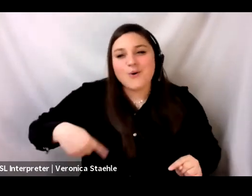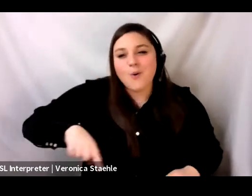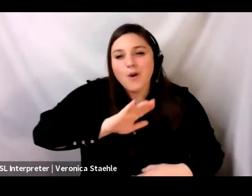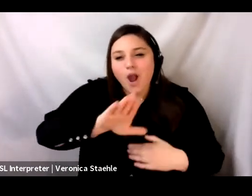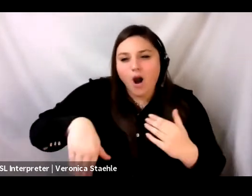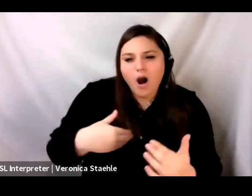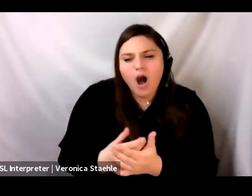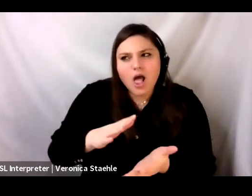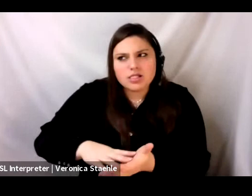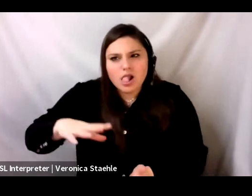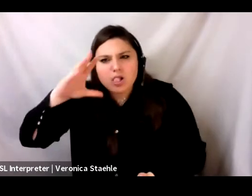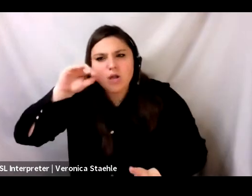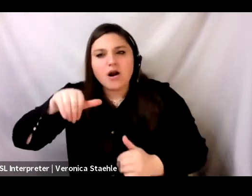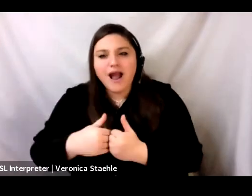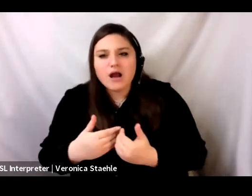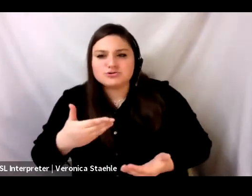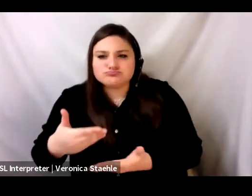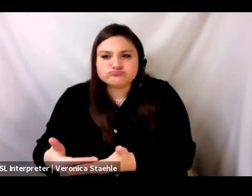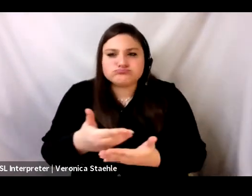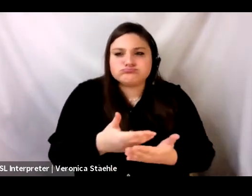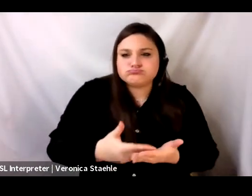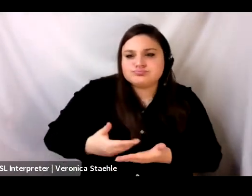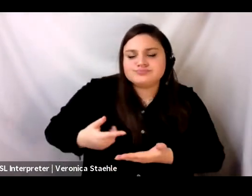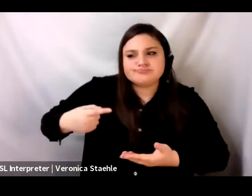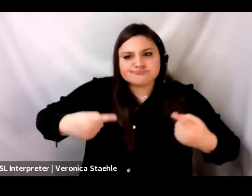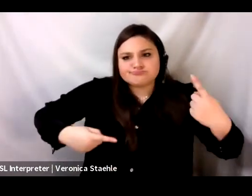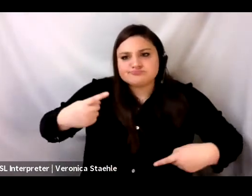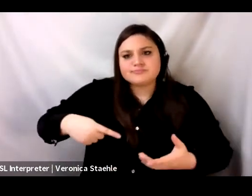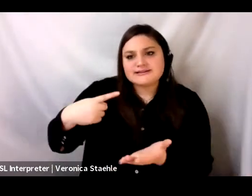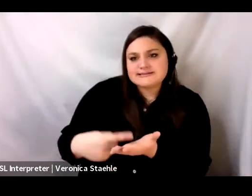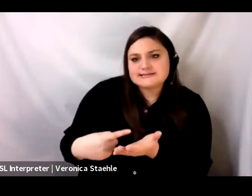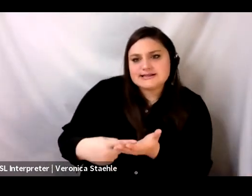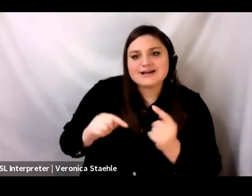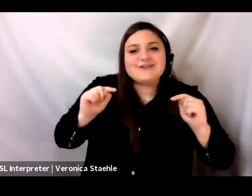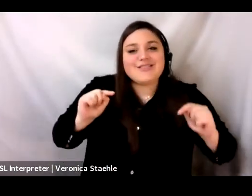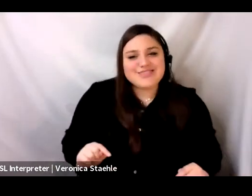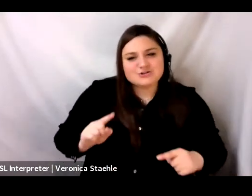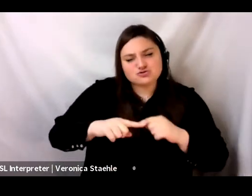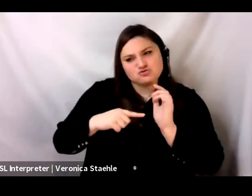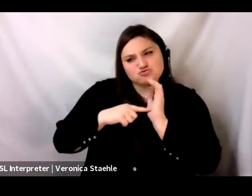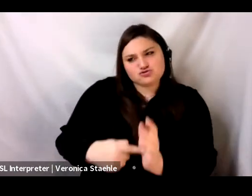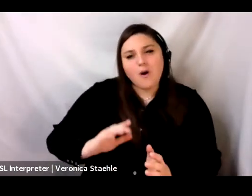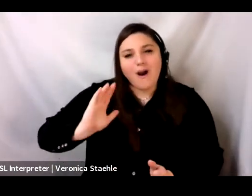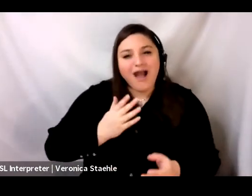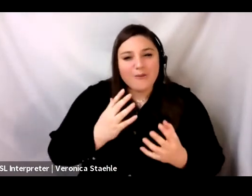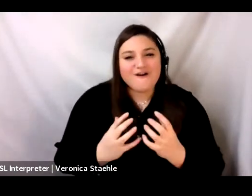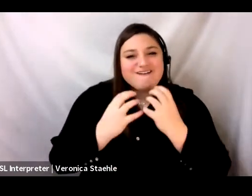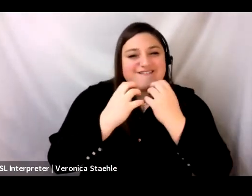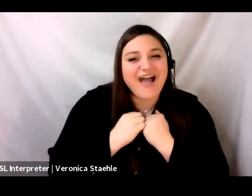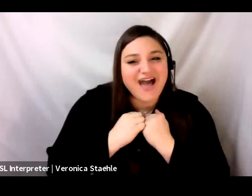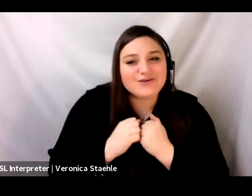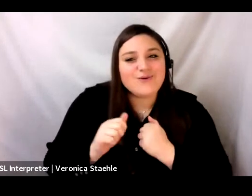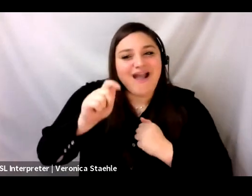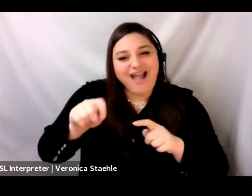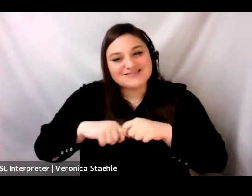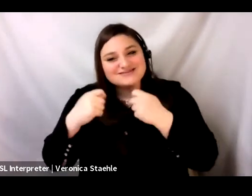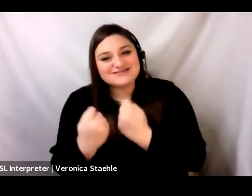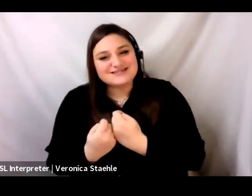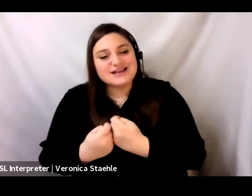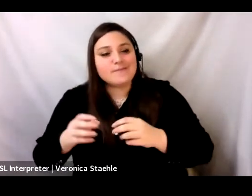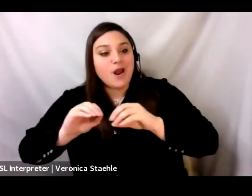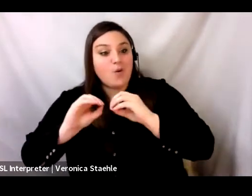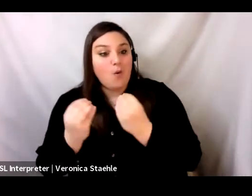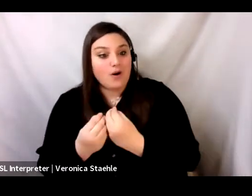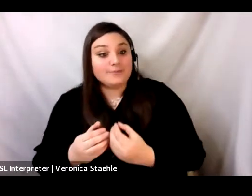dialogical spaces that reflect both our values as a team and organization. The guidelines below are